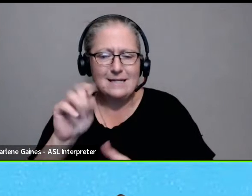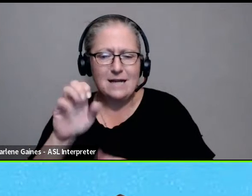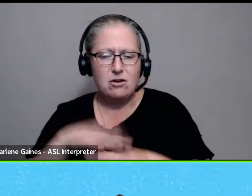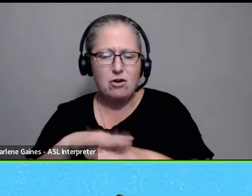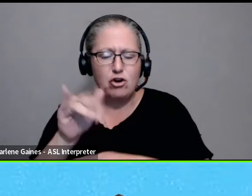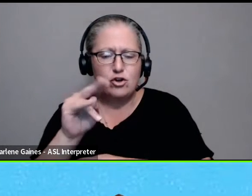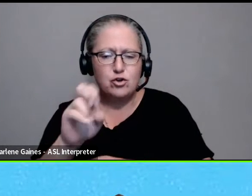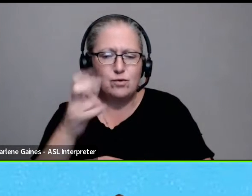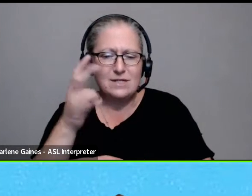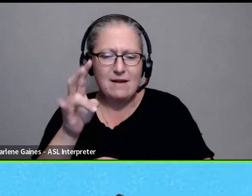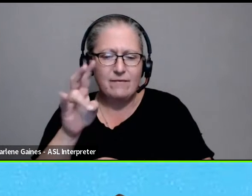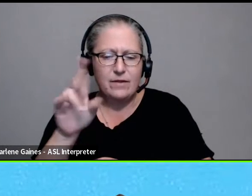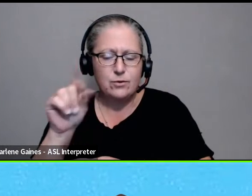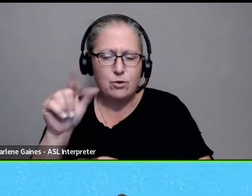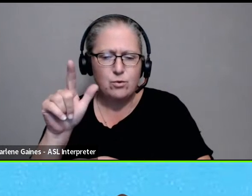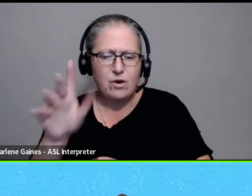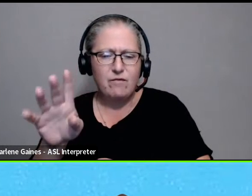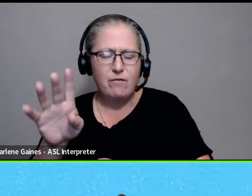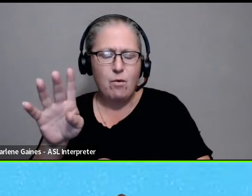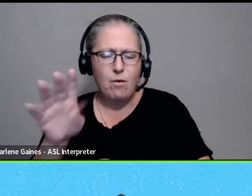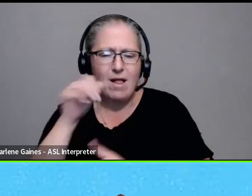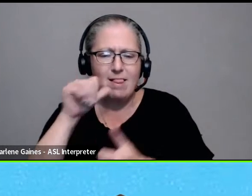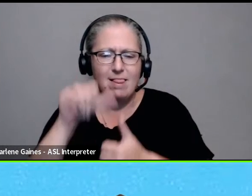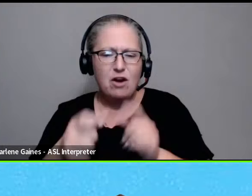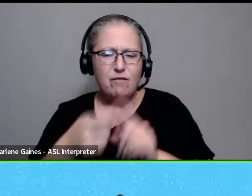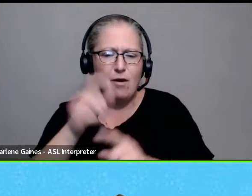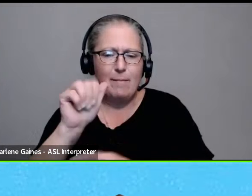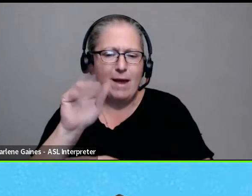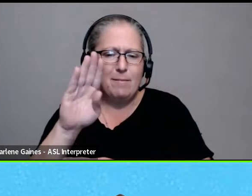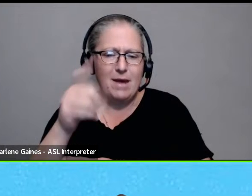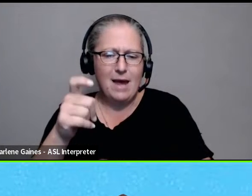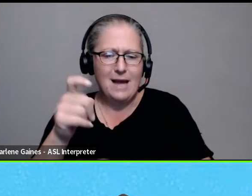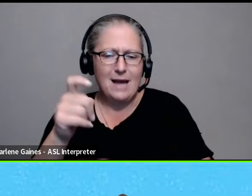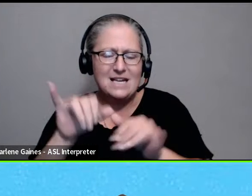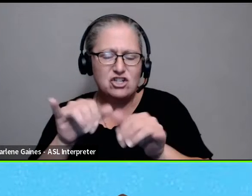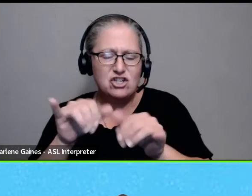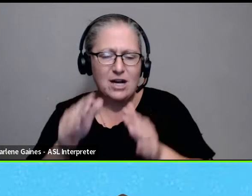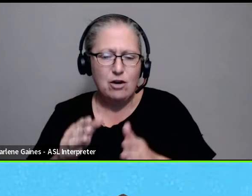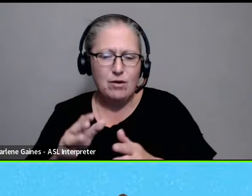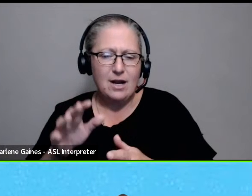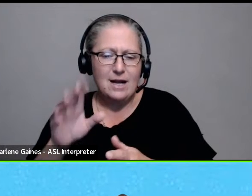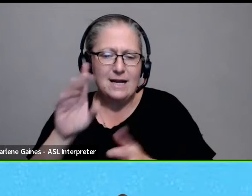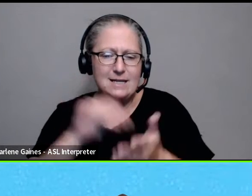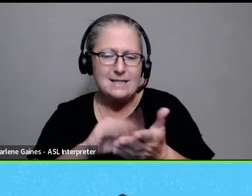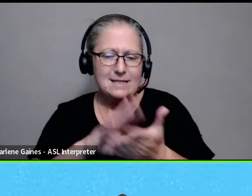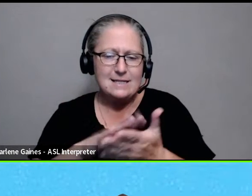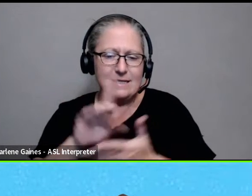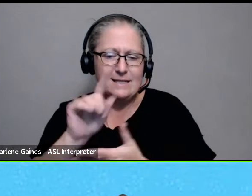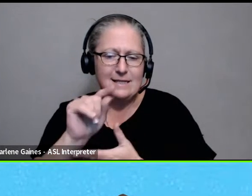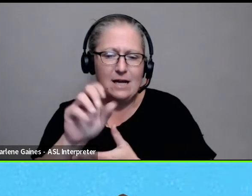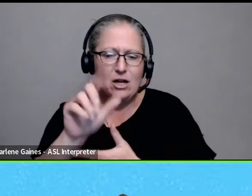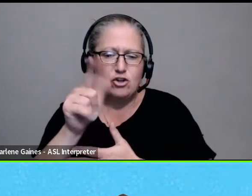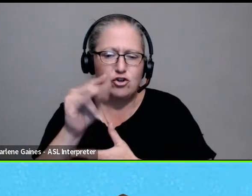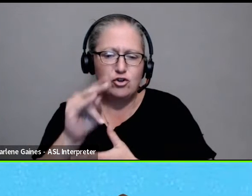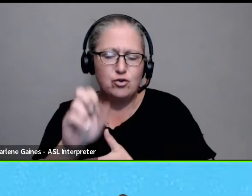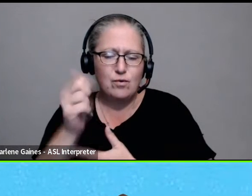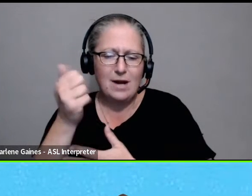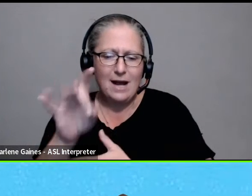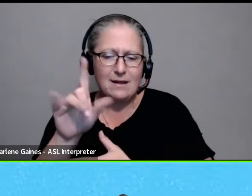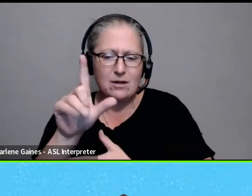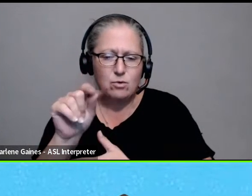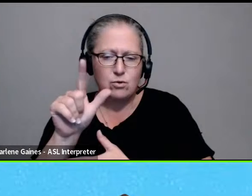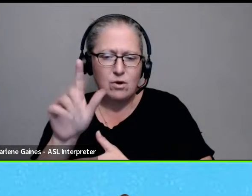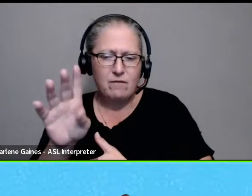17th, 2024. Letter from ABX Engineering dated June 18th, 2024.